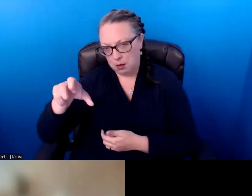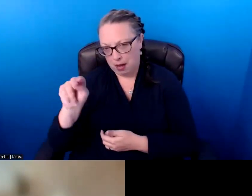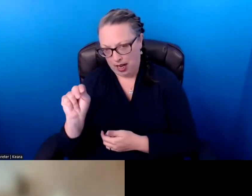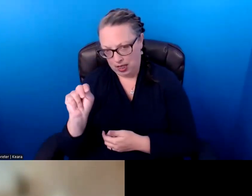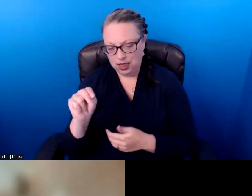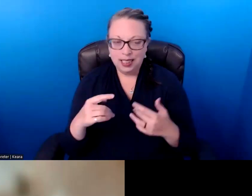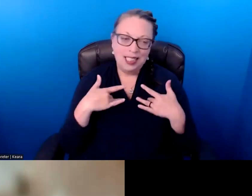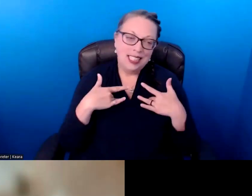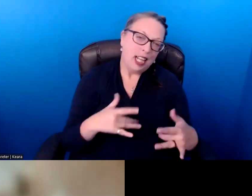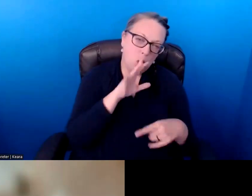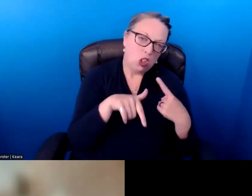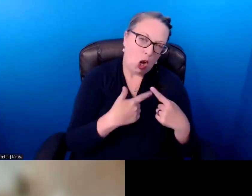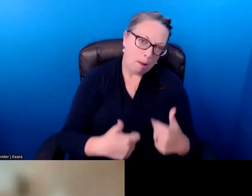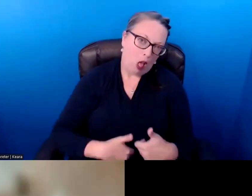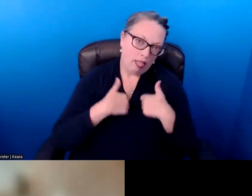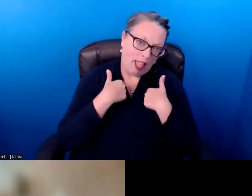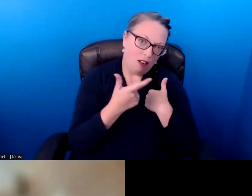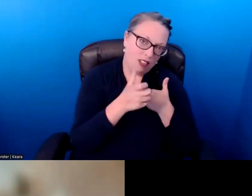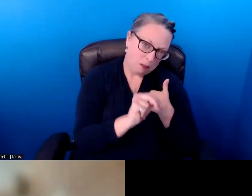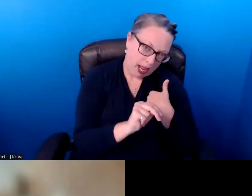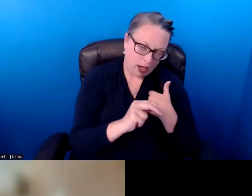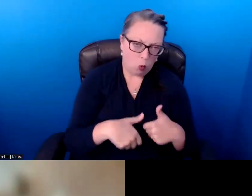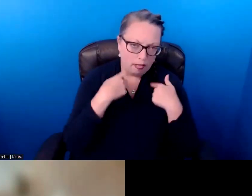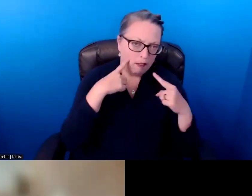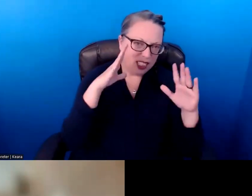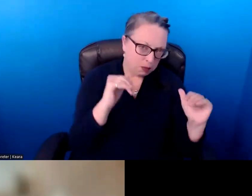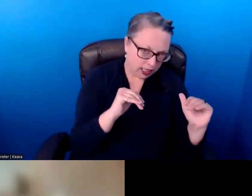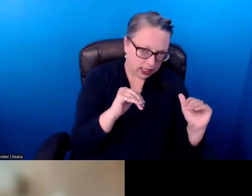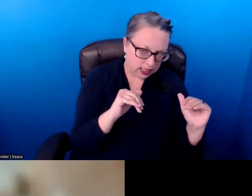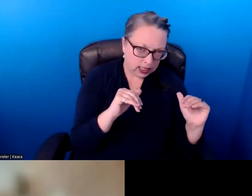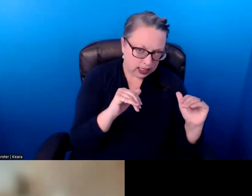is lifespan or life expectancy,